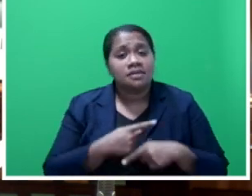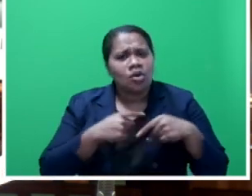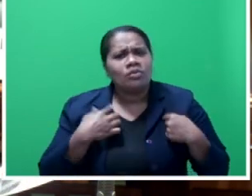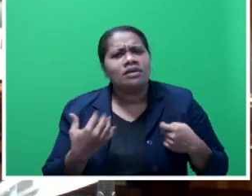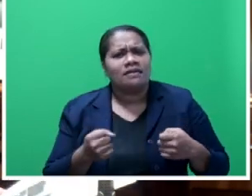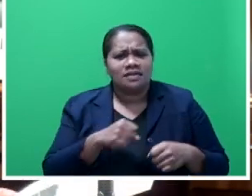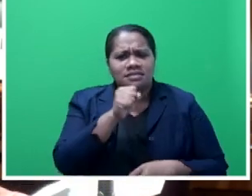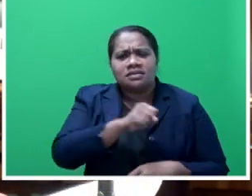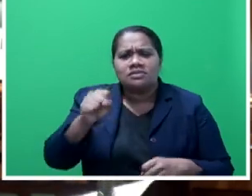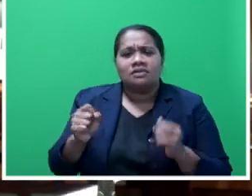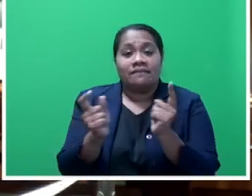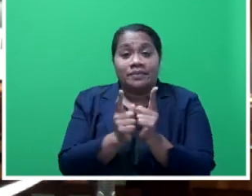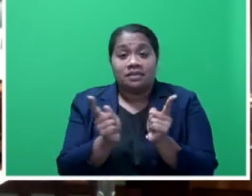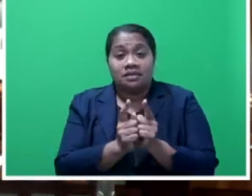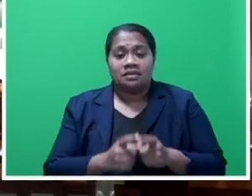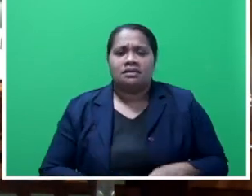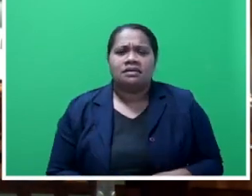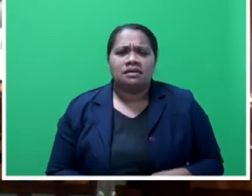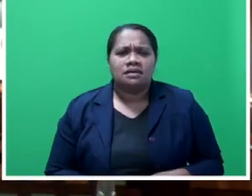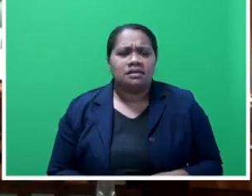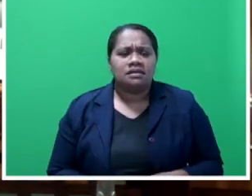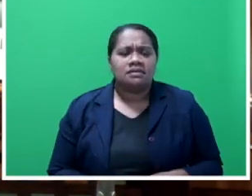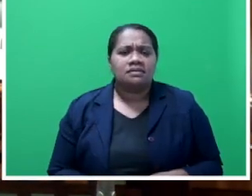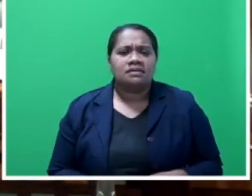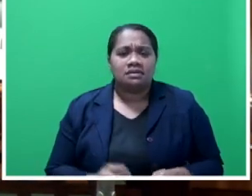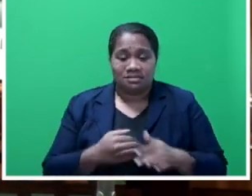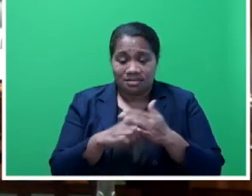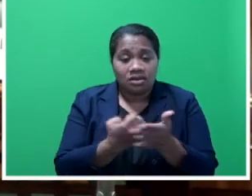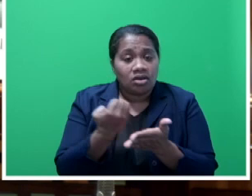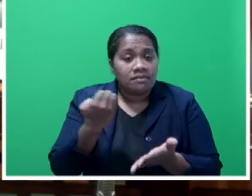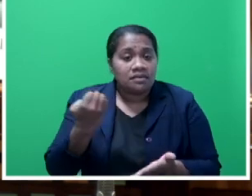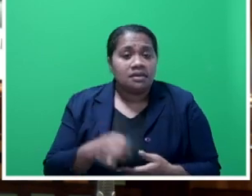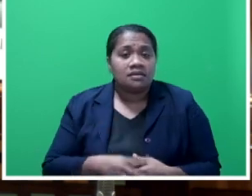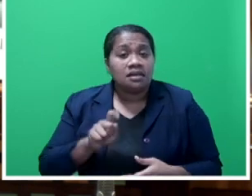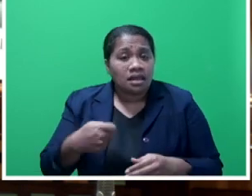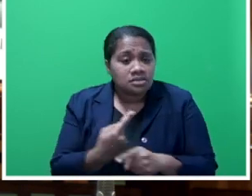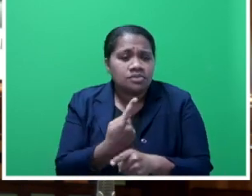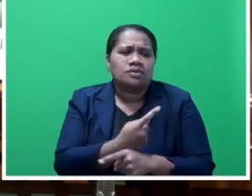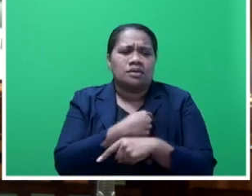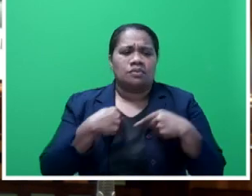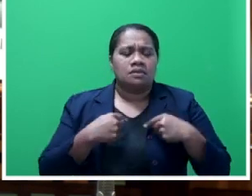with different facets within our economy. Next week we're meeting